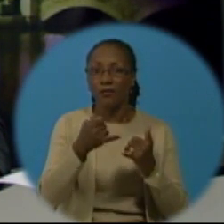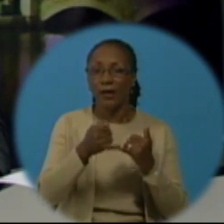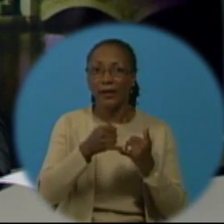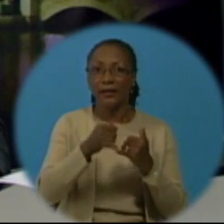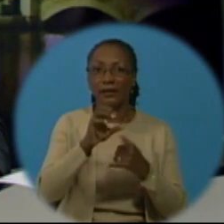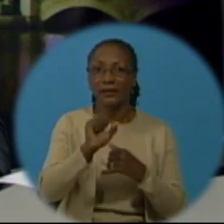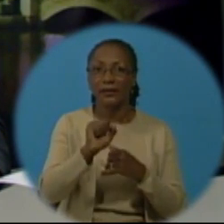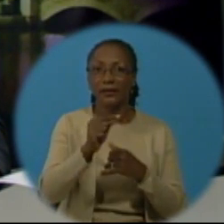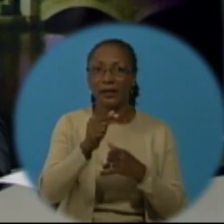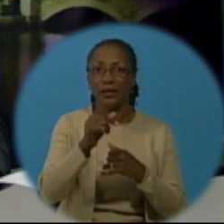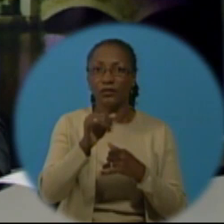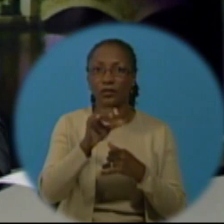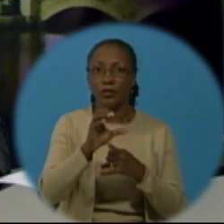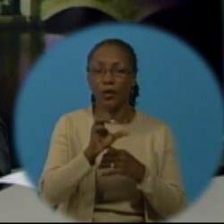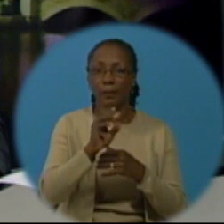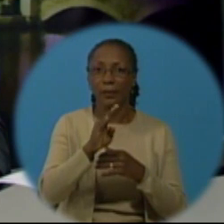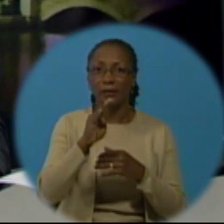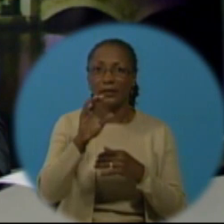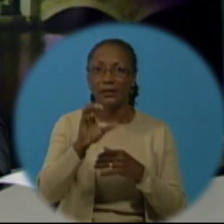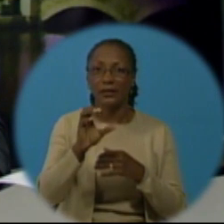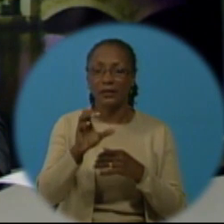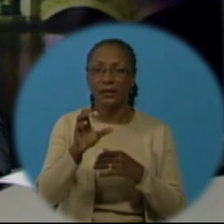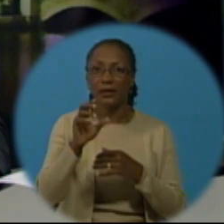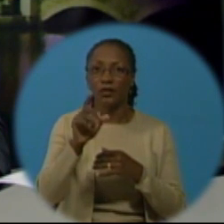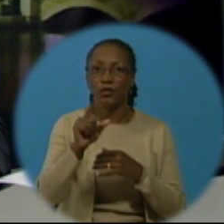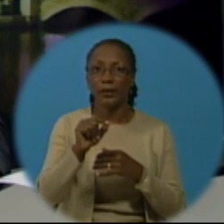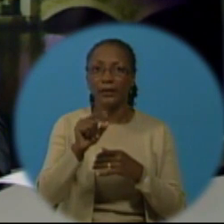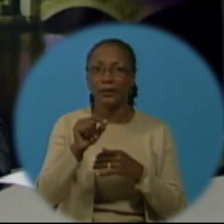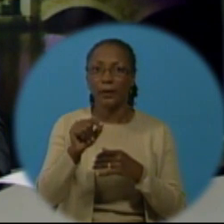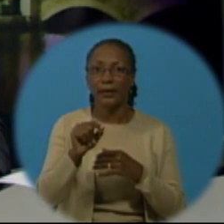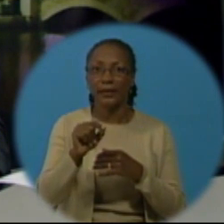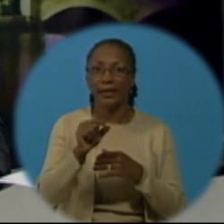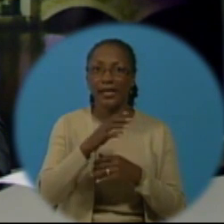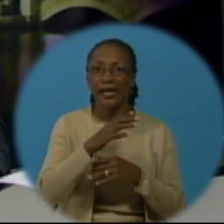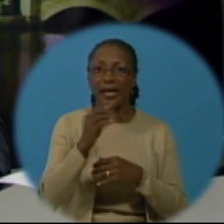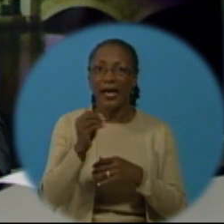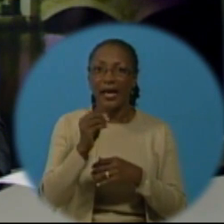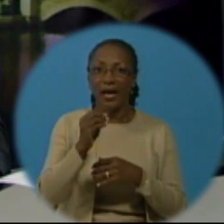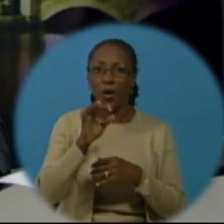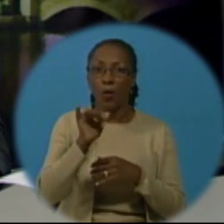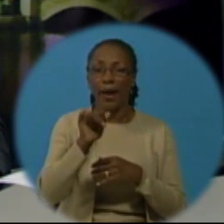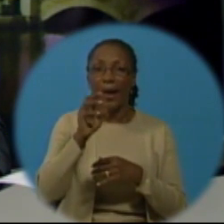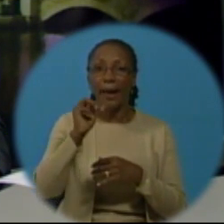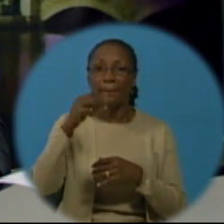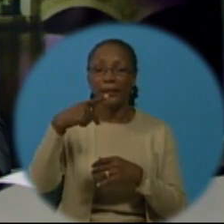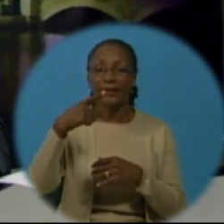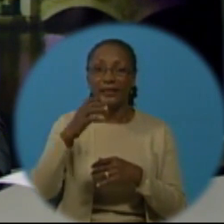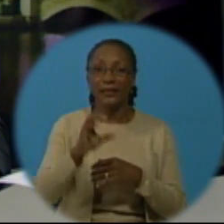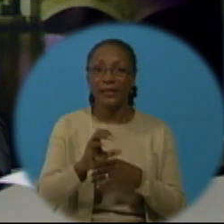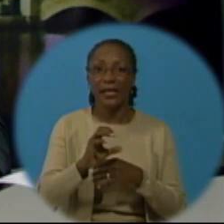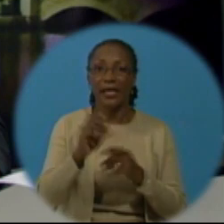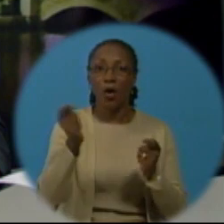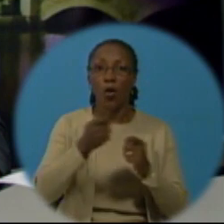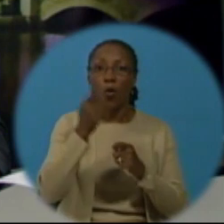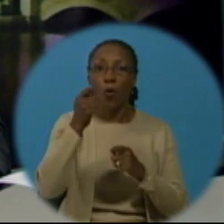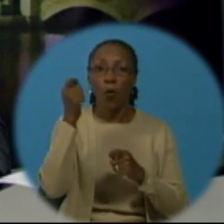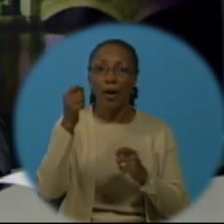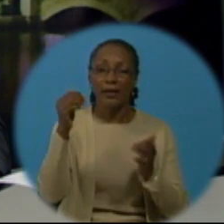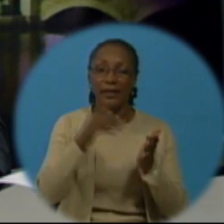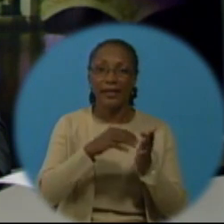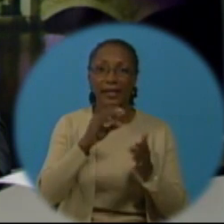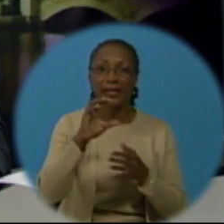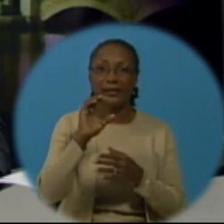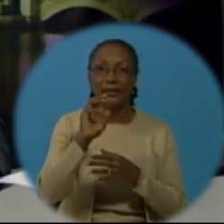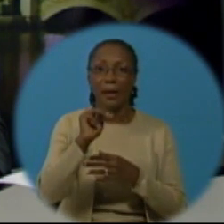Last night at Kensington Oval, YMPC earned that final semifinal spot by winning the fourth quarterfinal against CGI Maple